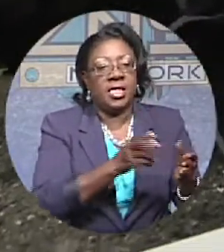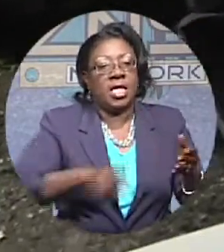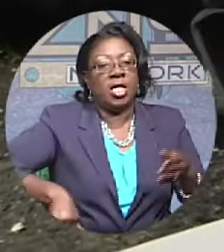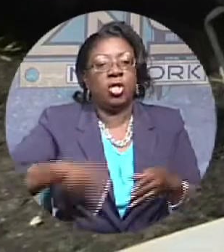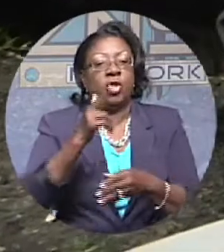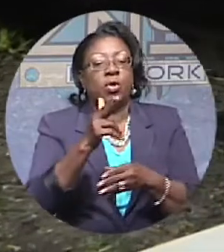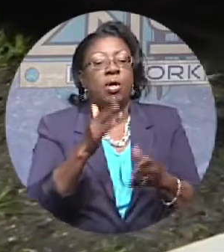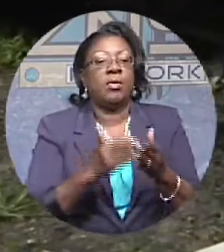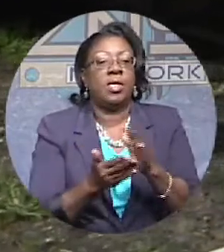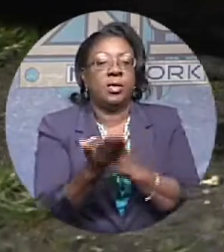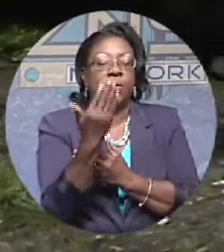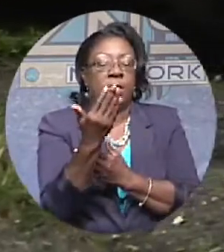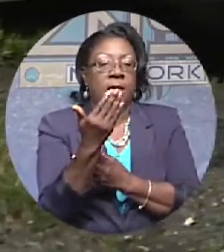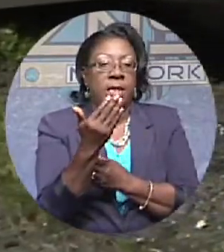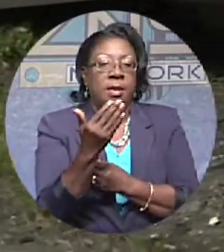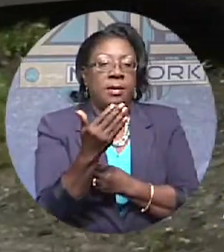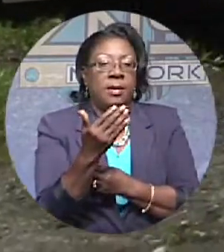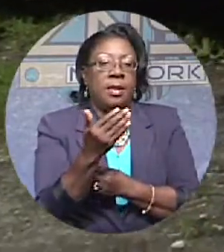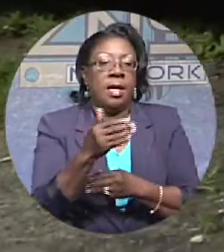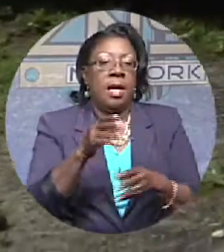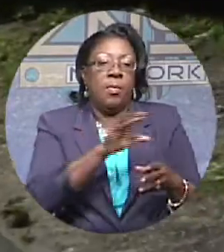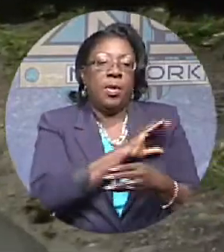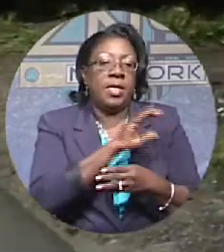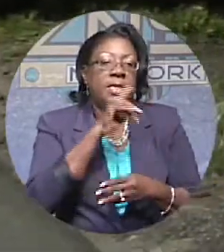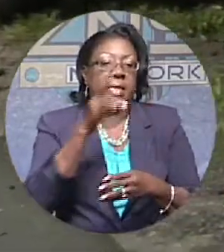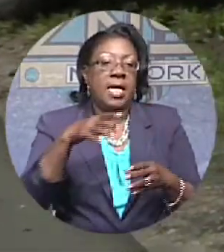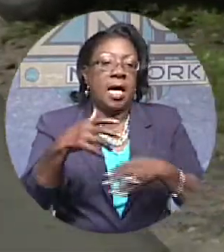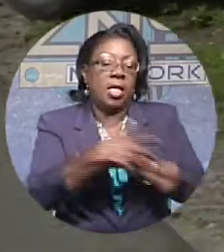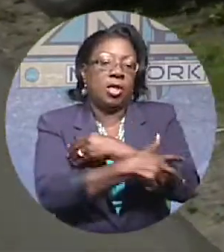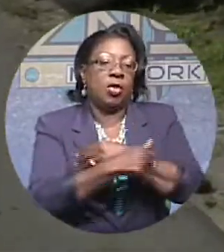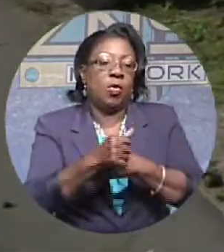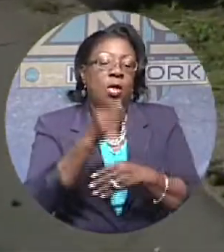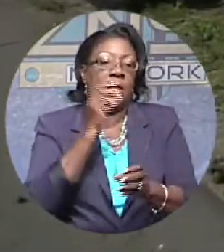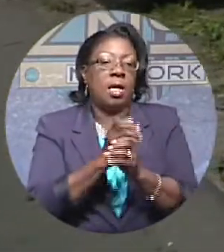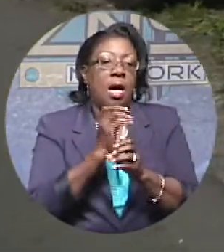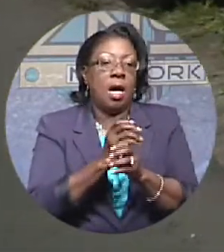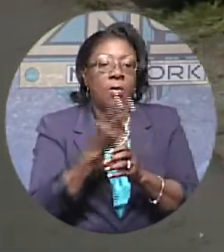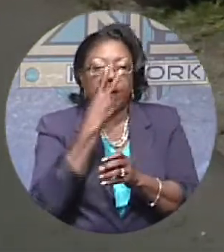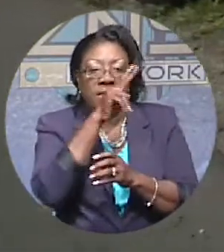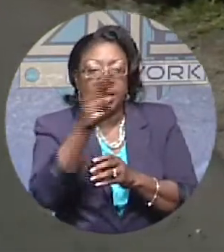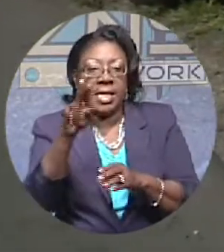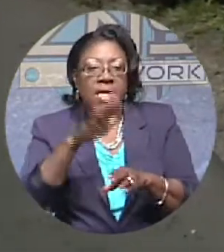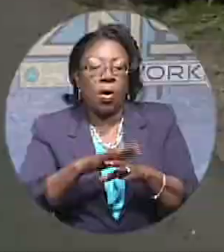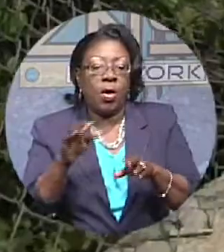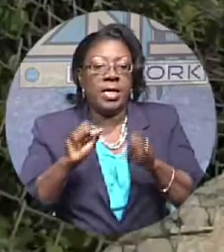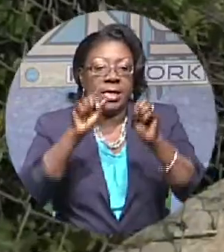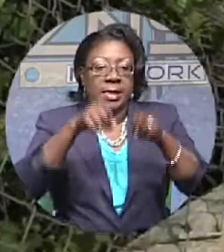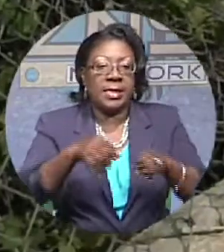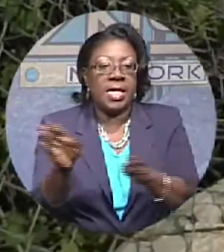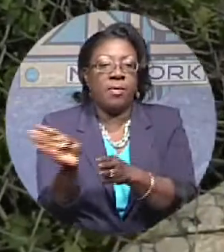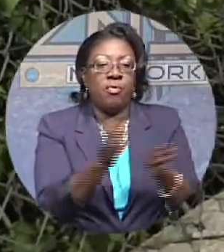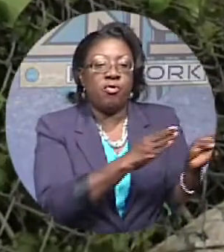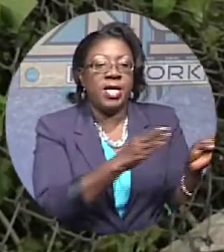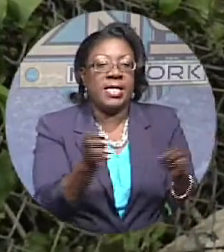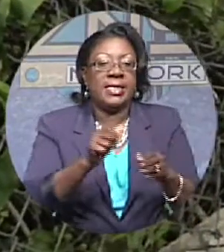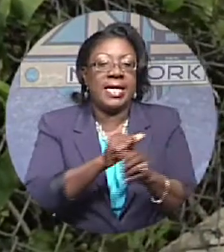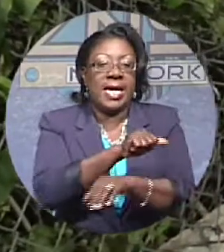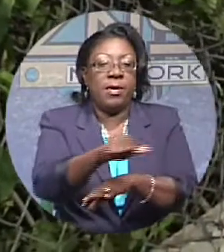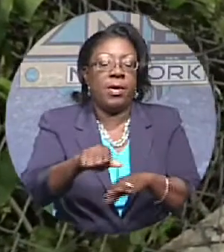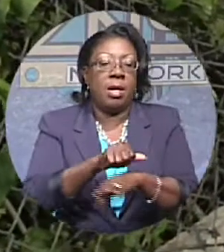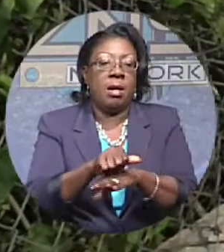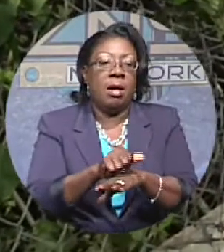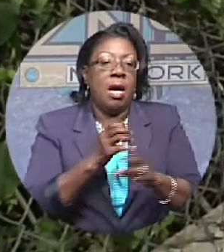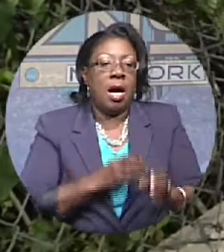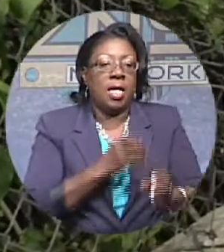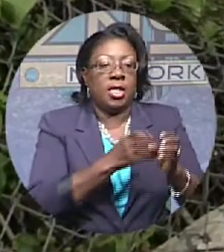just moments after the incident occurred. Police say a stolen vehicle with two males was spotted in the Seabreeze area and a chase ensued.